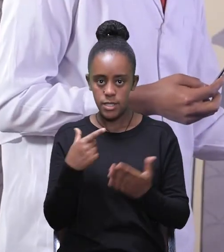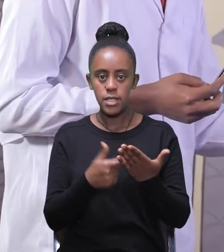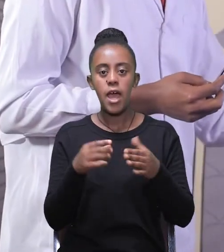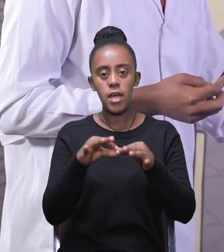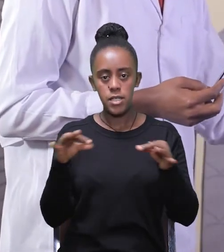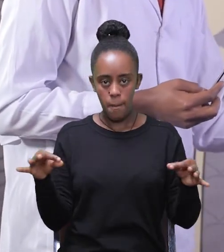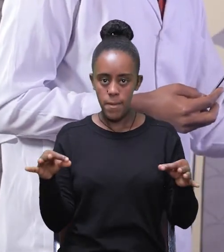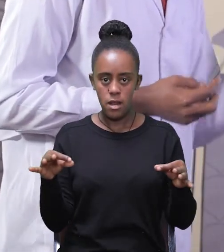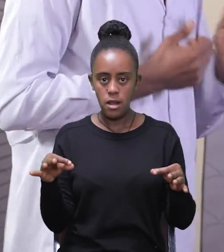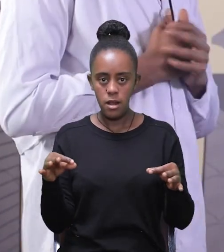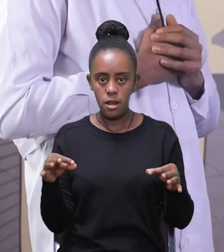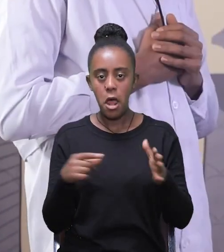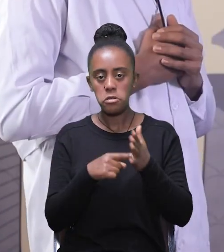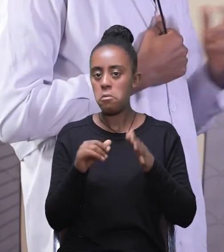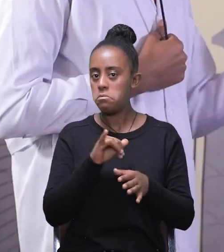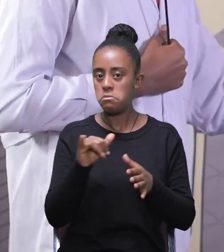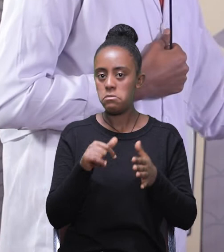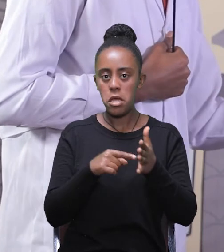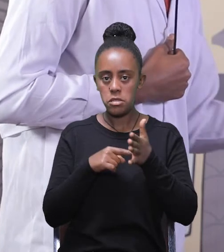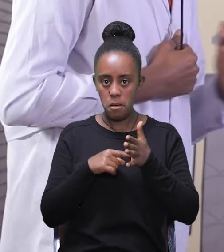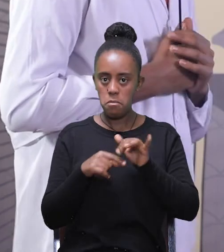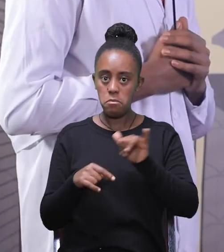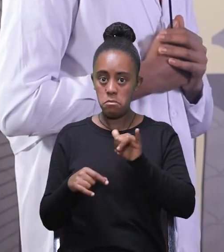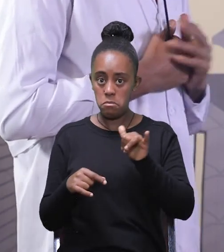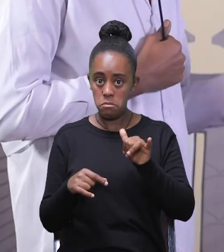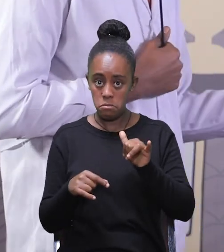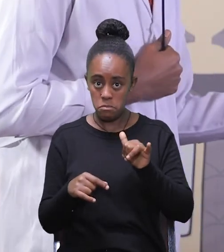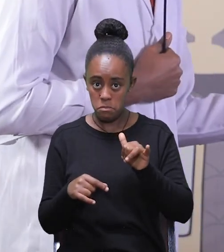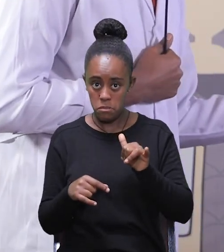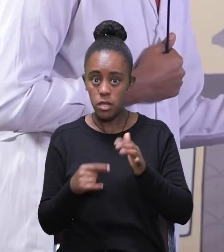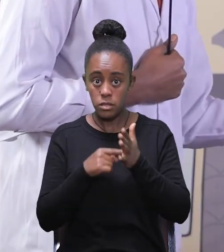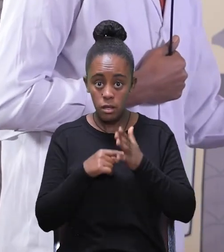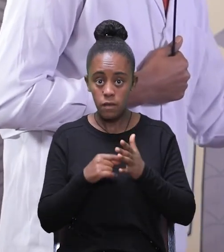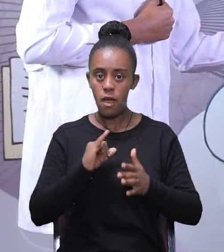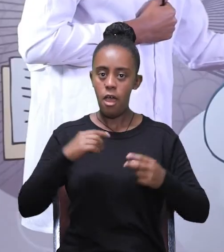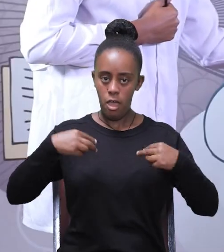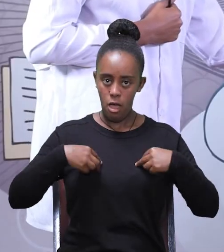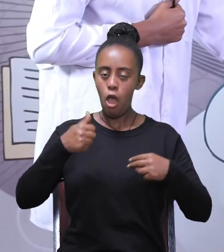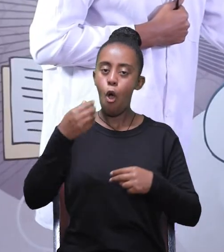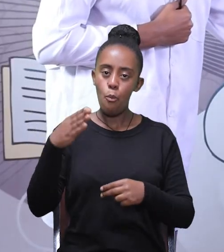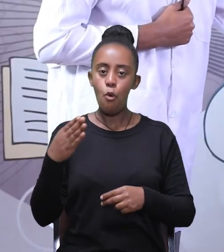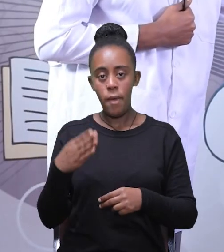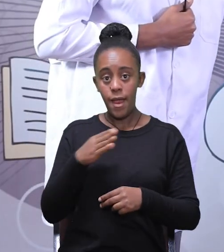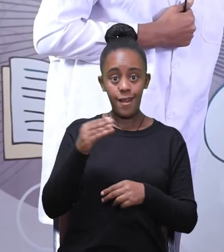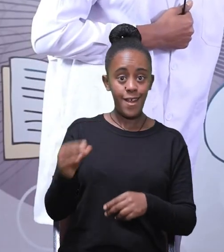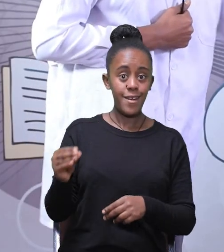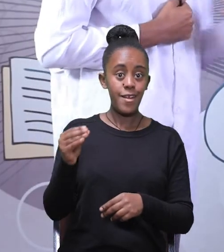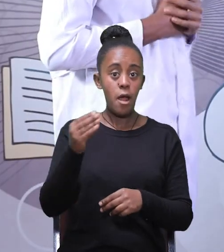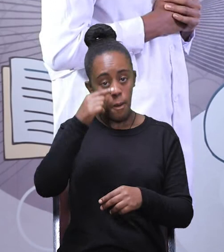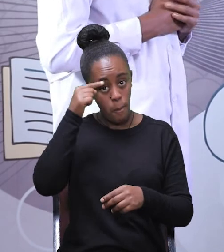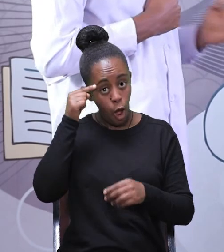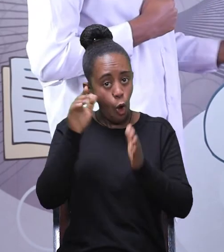example. Just like the 2 examples. Just like the 2 examples. Look at the example. I have a blue pen and a black